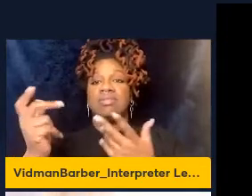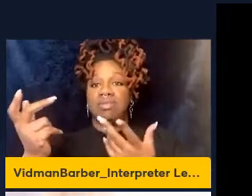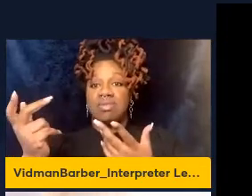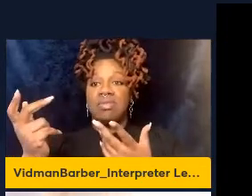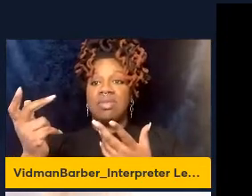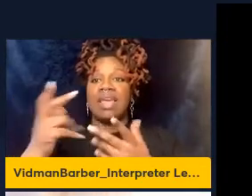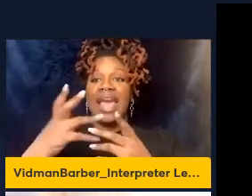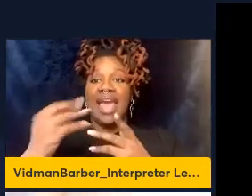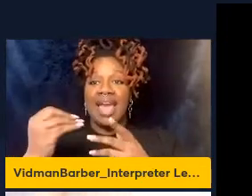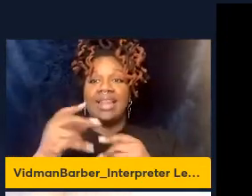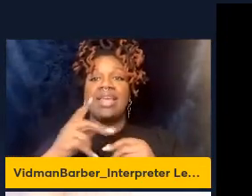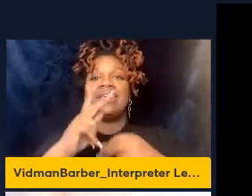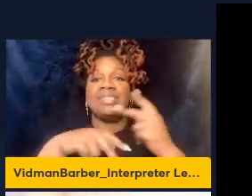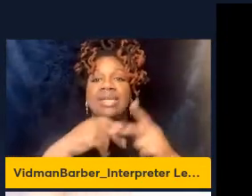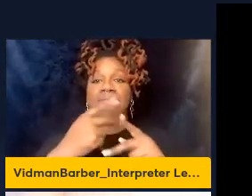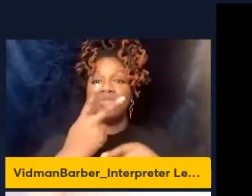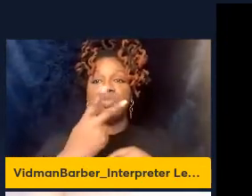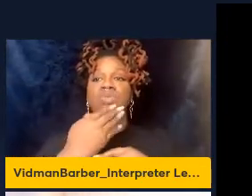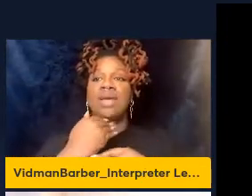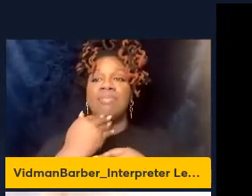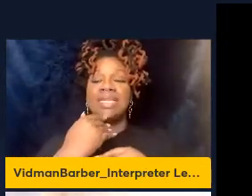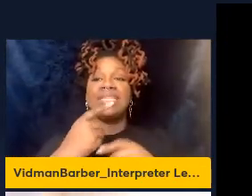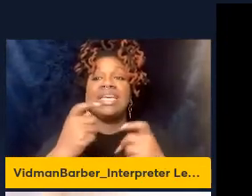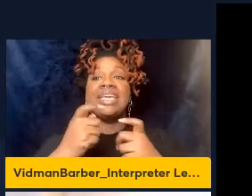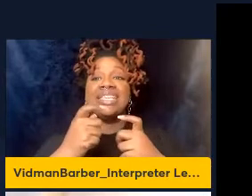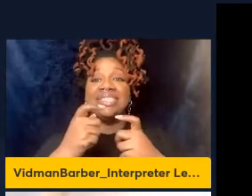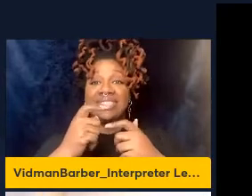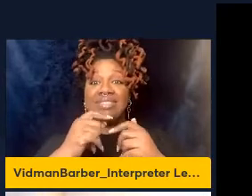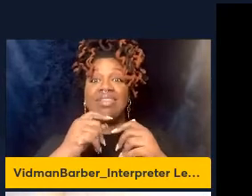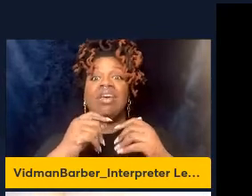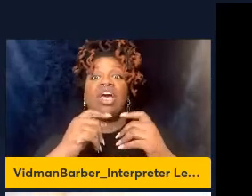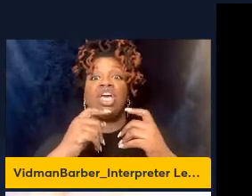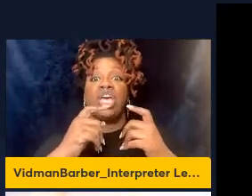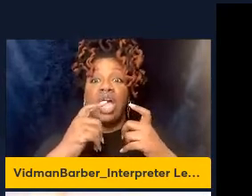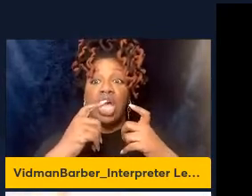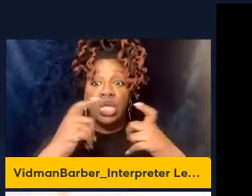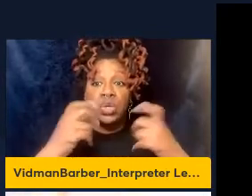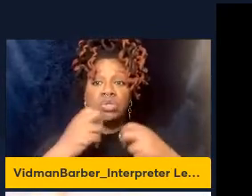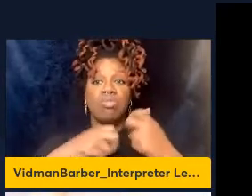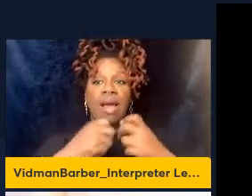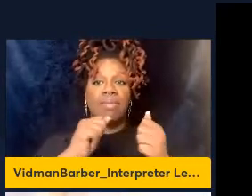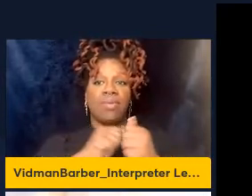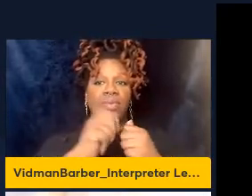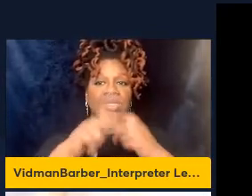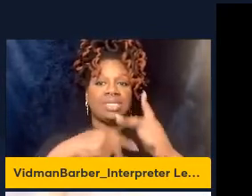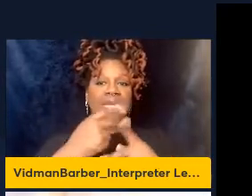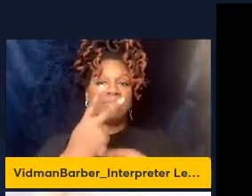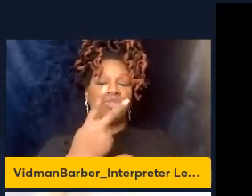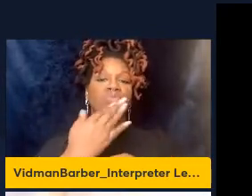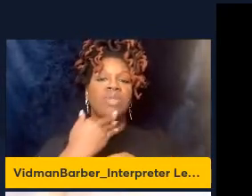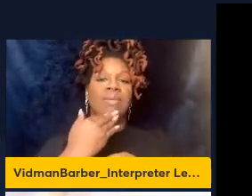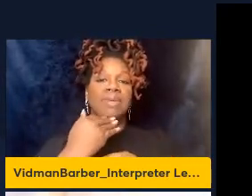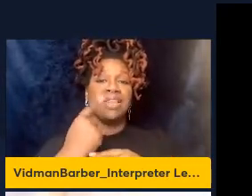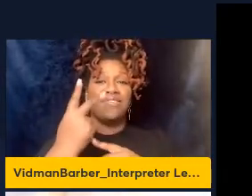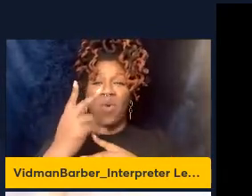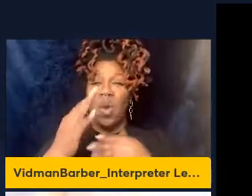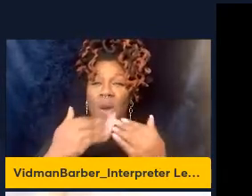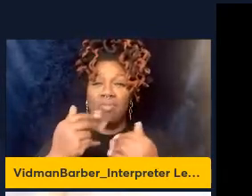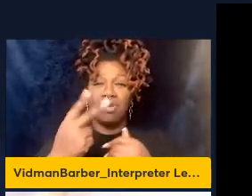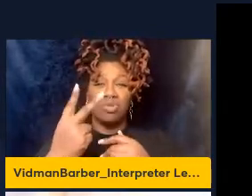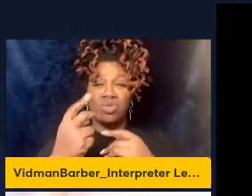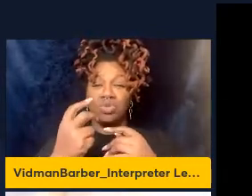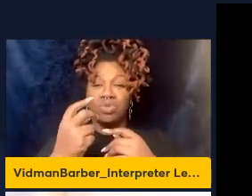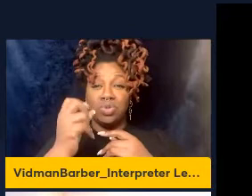we do know that it is a big deal in type 2 diabetes. And for almost 2 decades now, we have literally been studying chronic